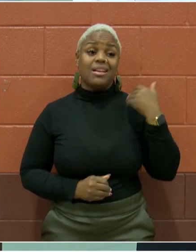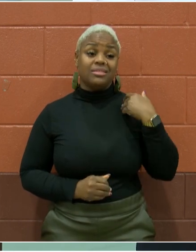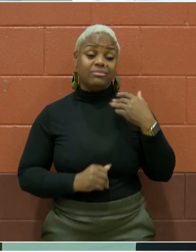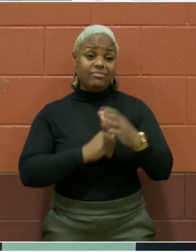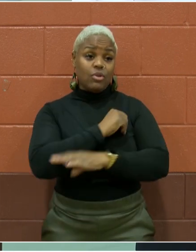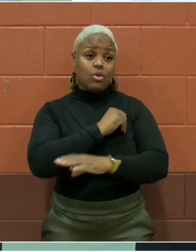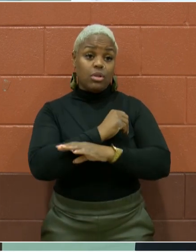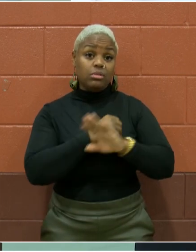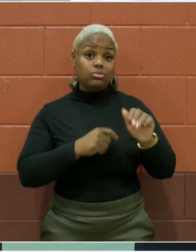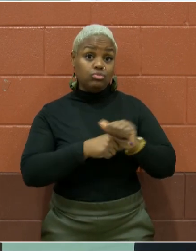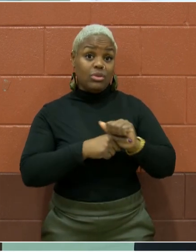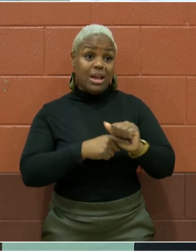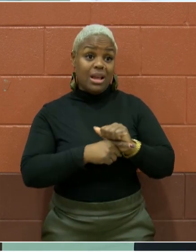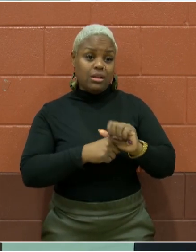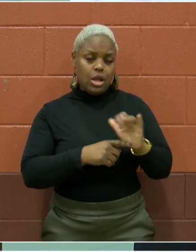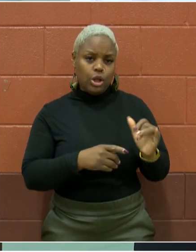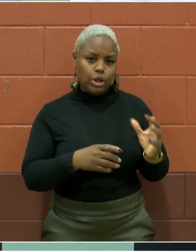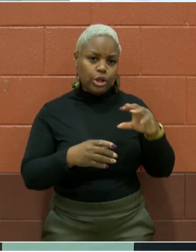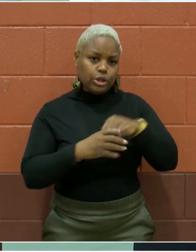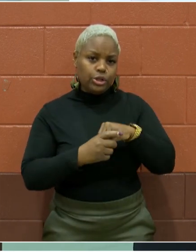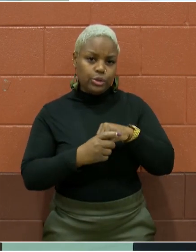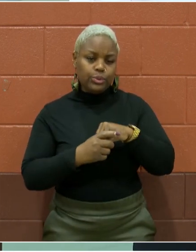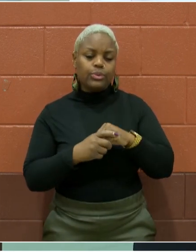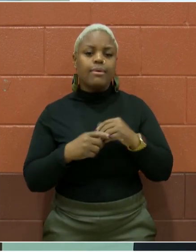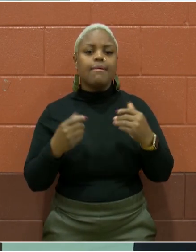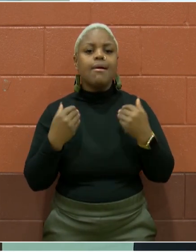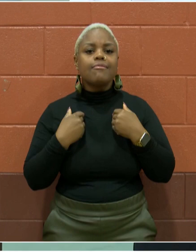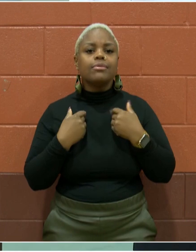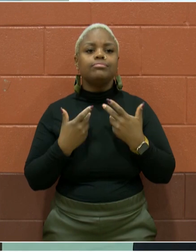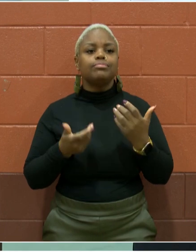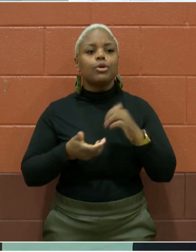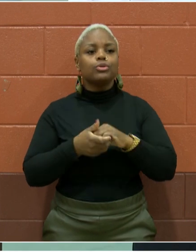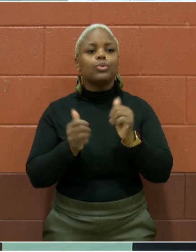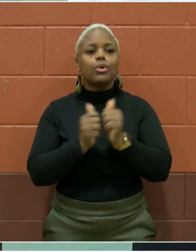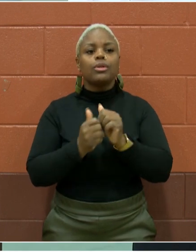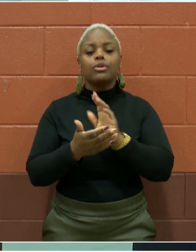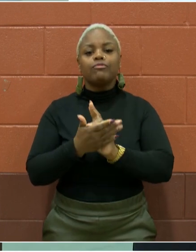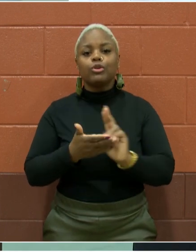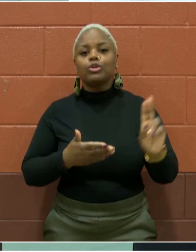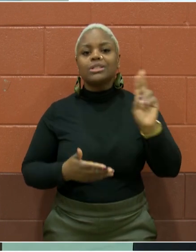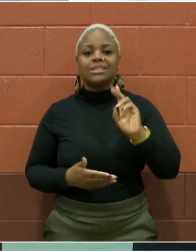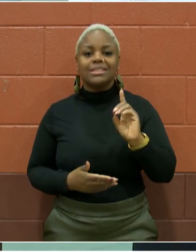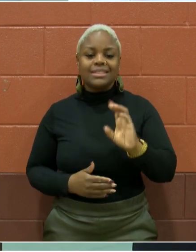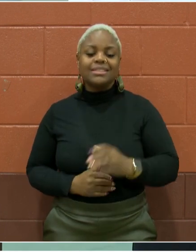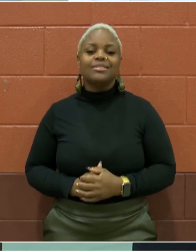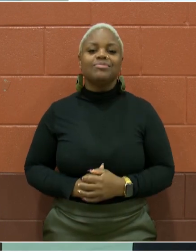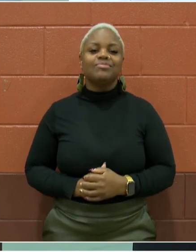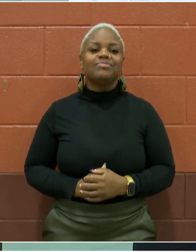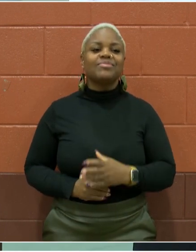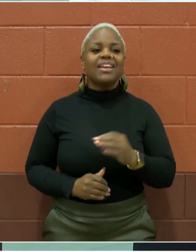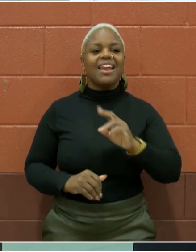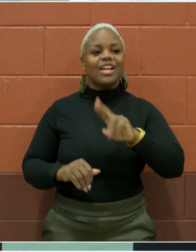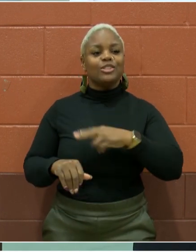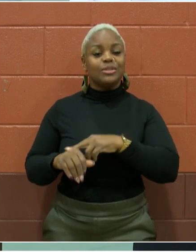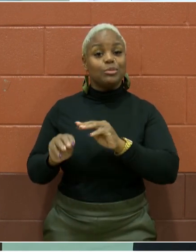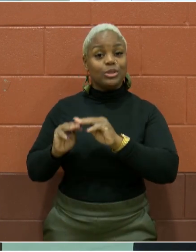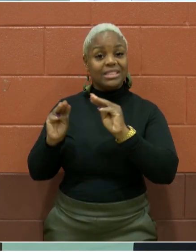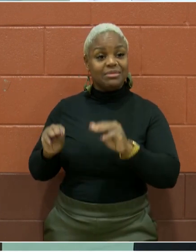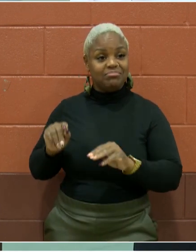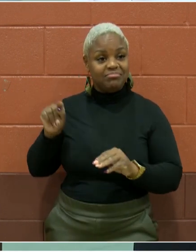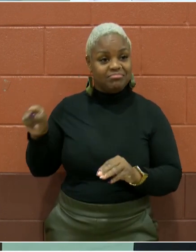with UDC and the National Museum of African American History and Culture, we're proud that MPD has always been a leader when it comes to